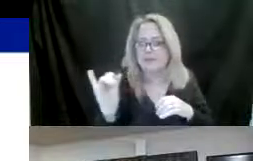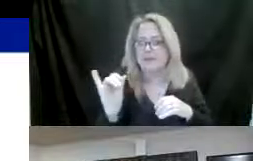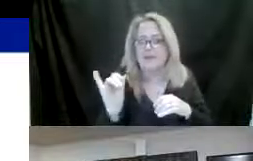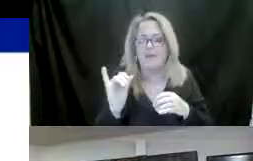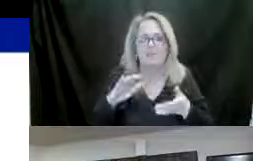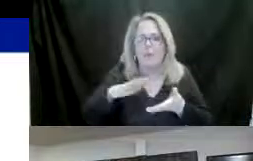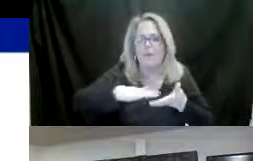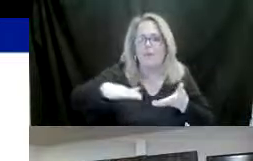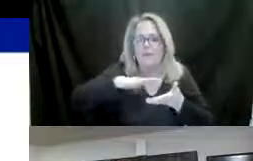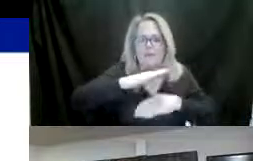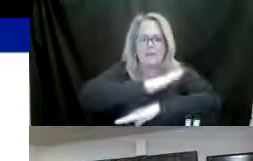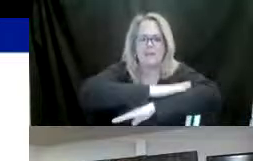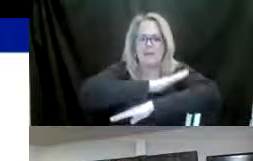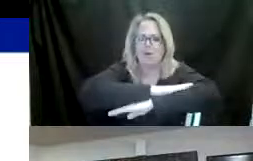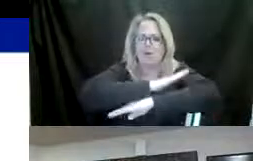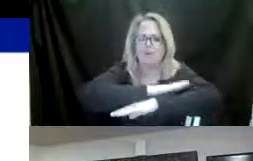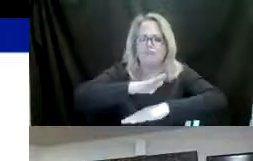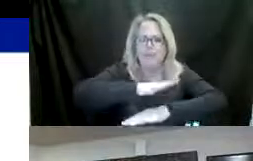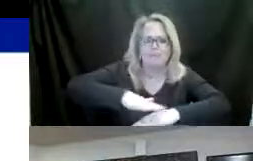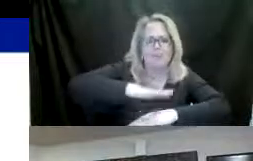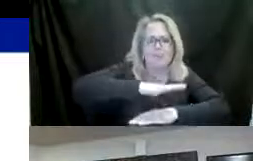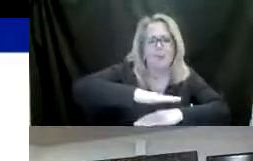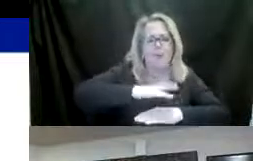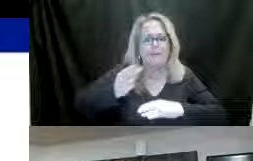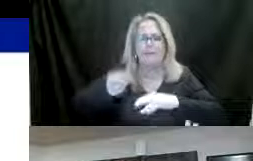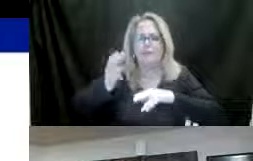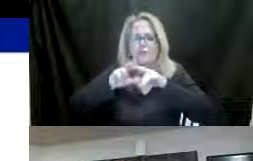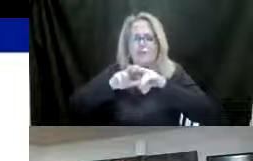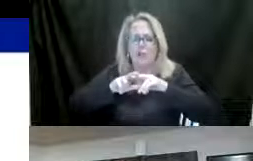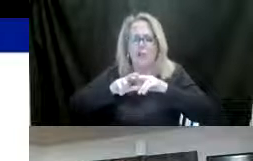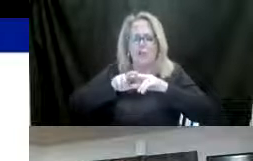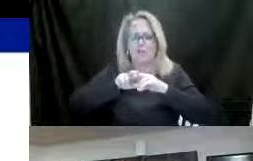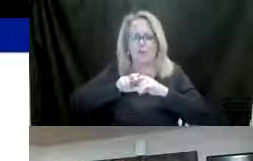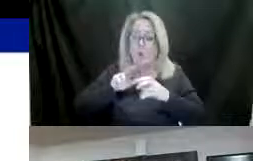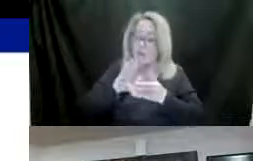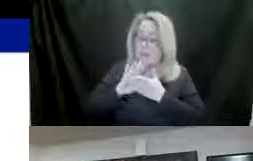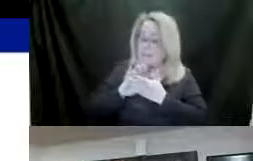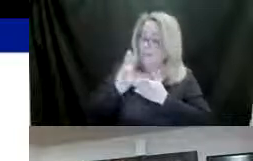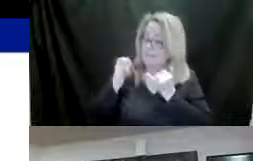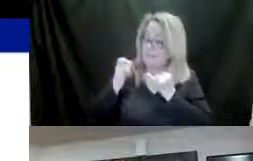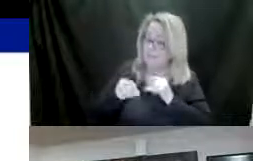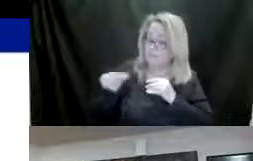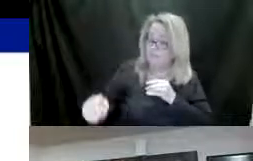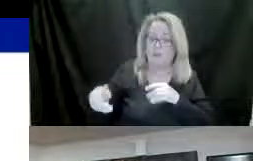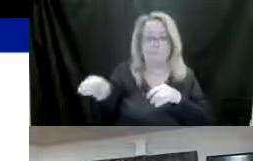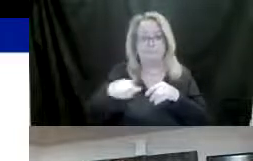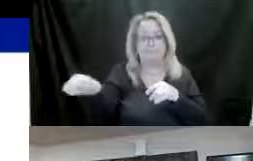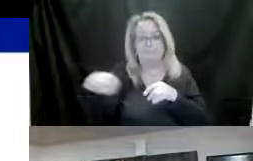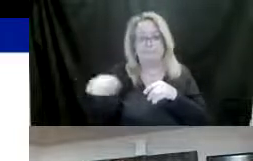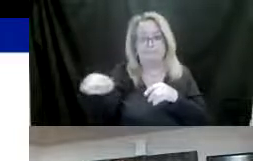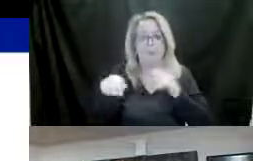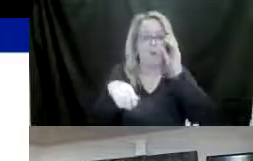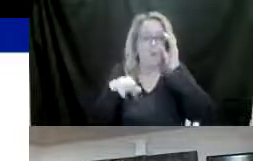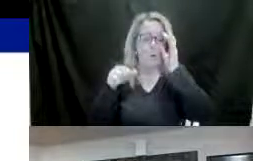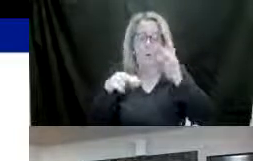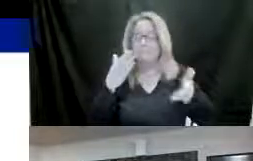wiping a table surface or a high chair tray with a little rag, or stirring something if they're baking